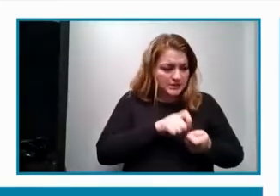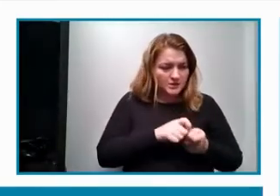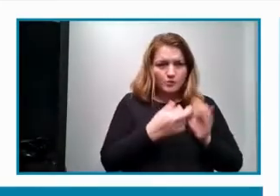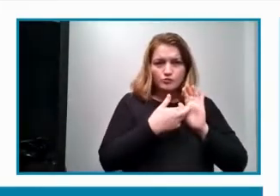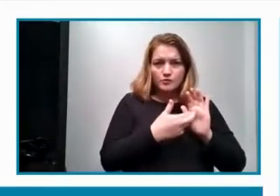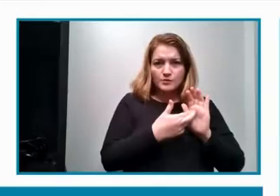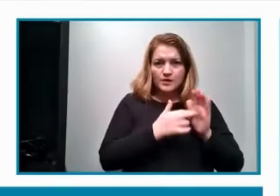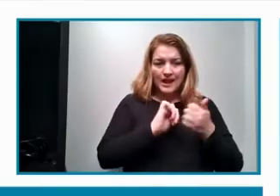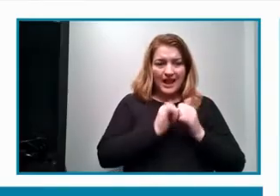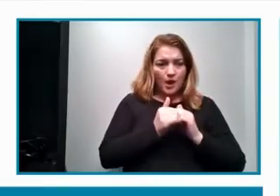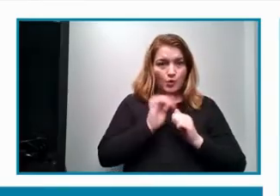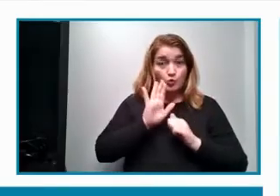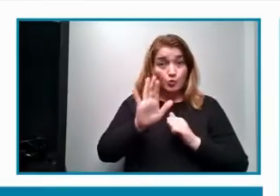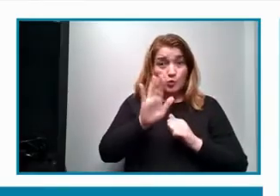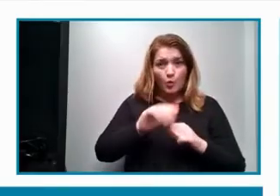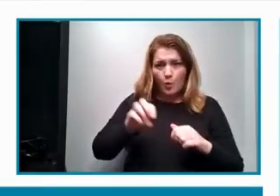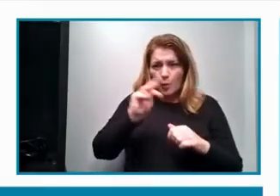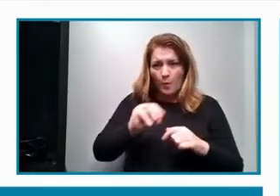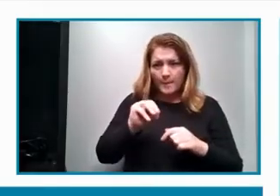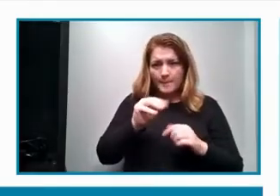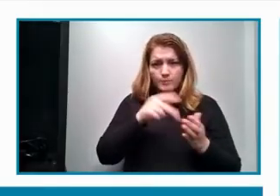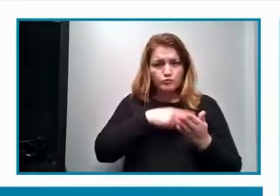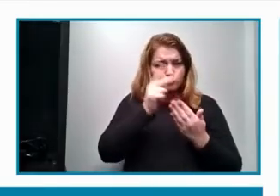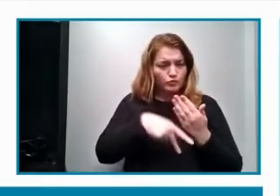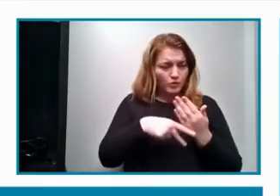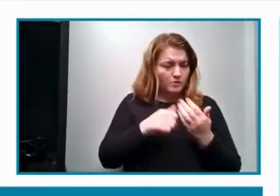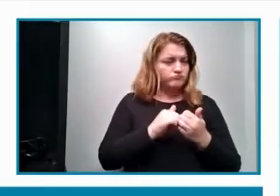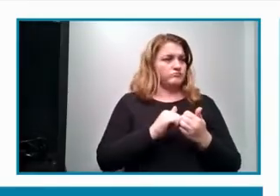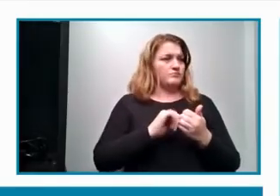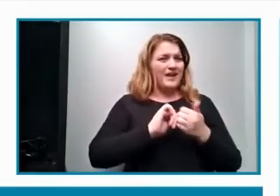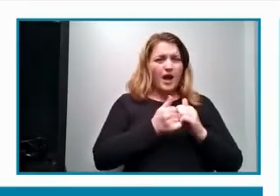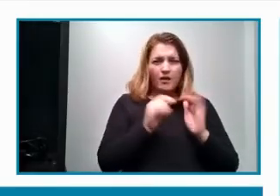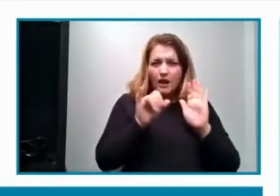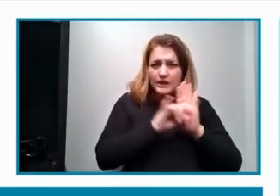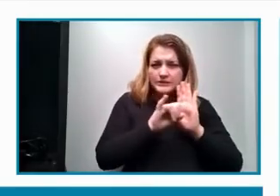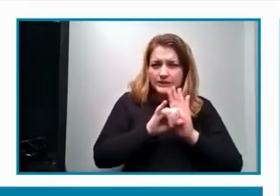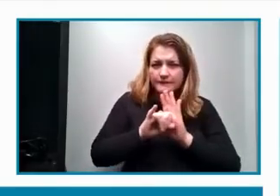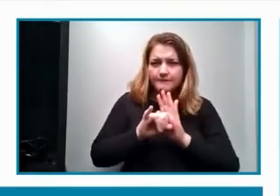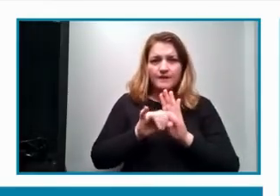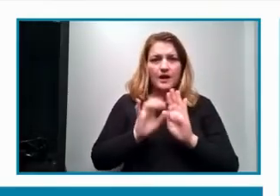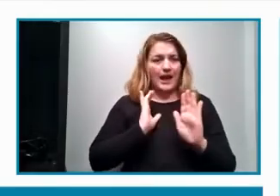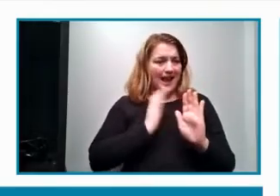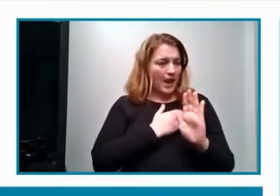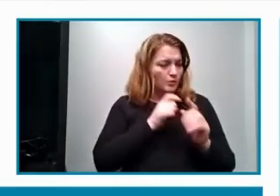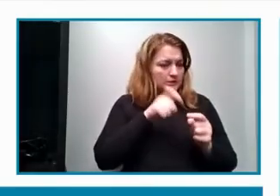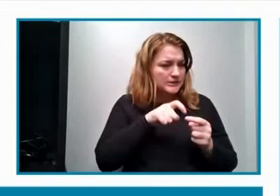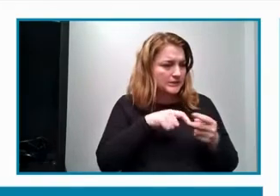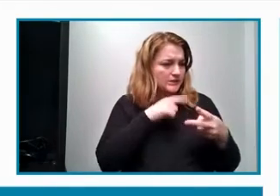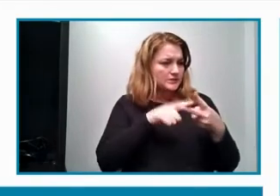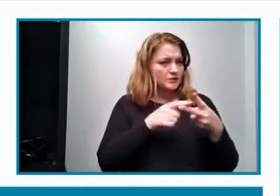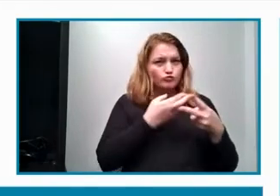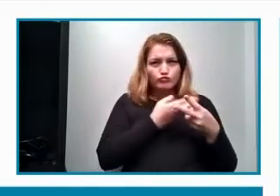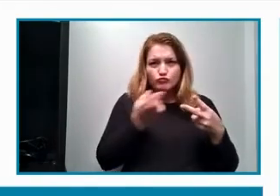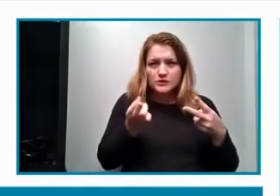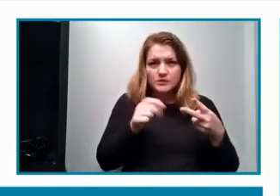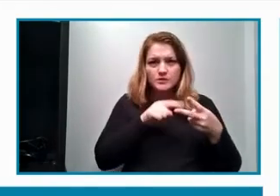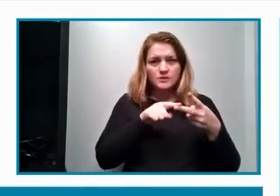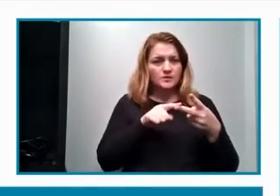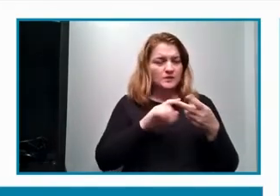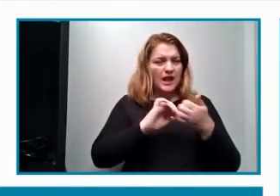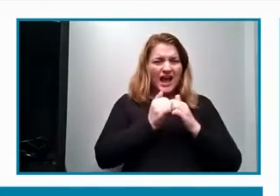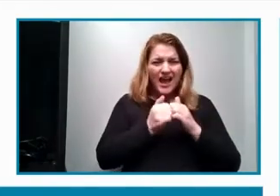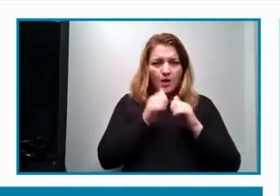to address an identified challenge or need in the community, and how the program will create specific outcomes for